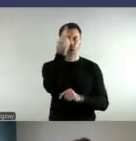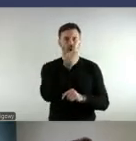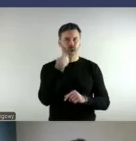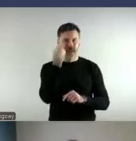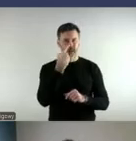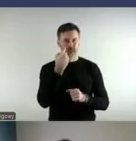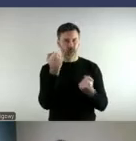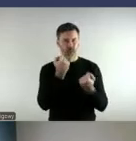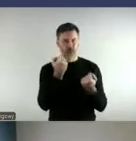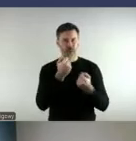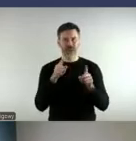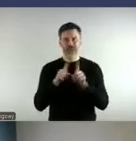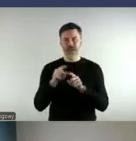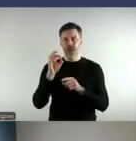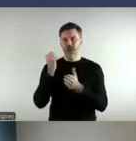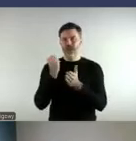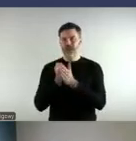last few years.